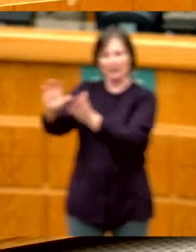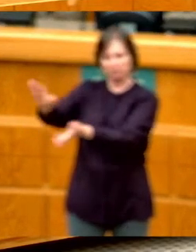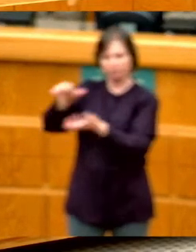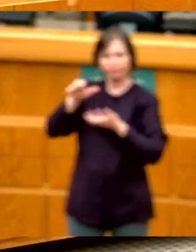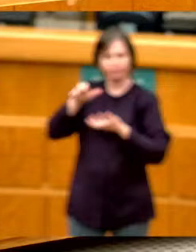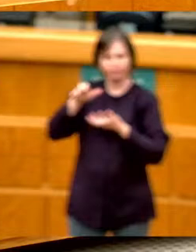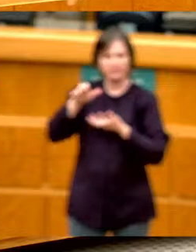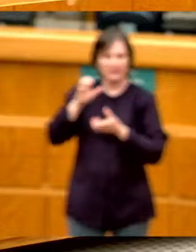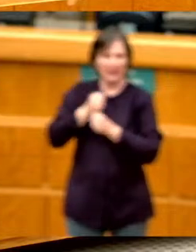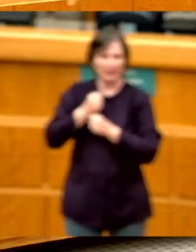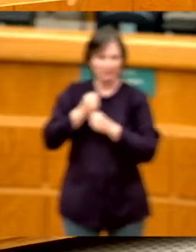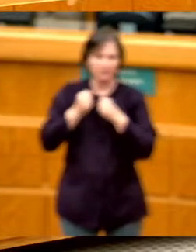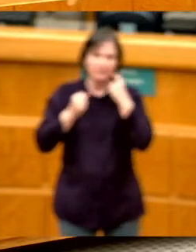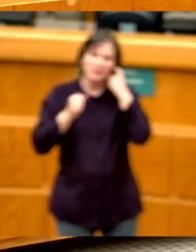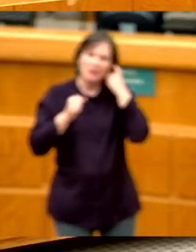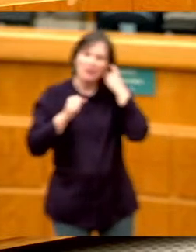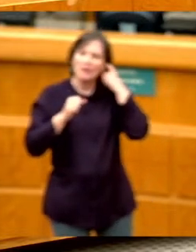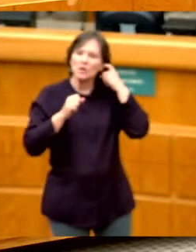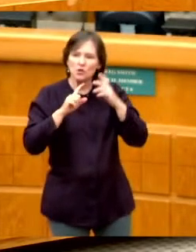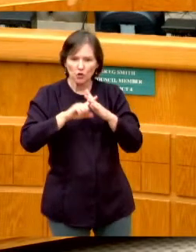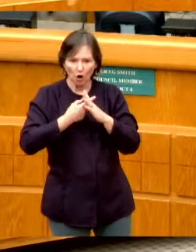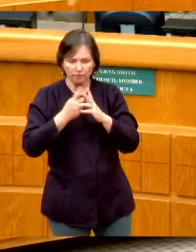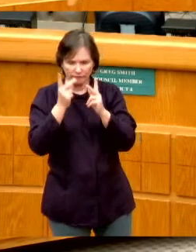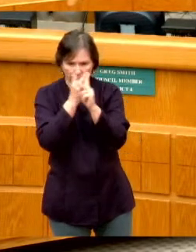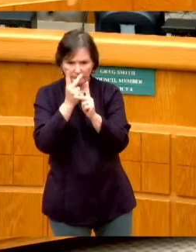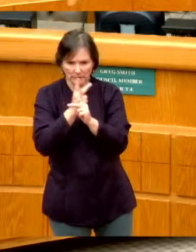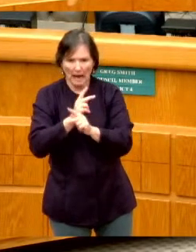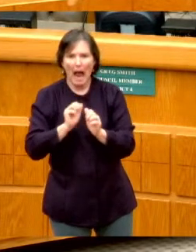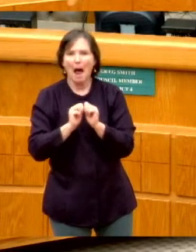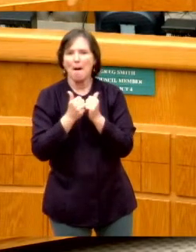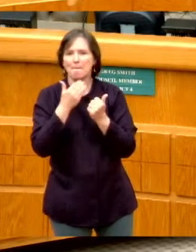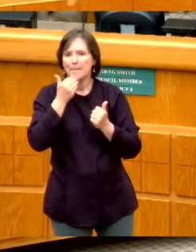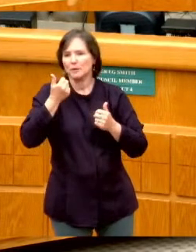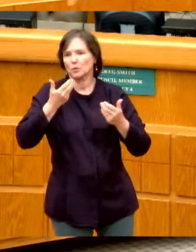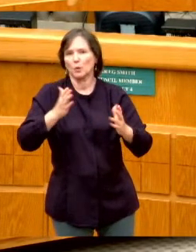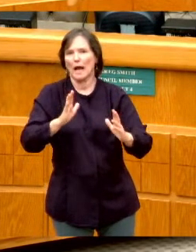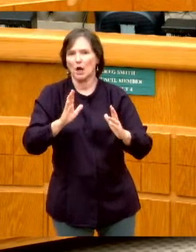how best to utilize it. Now,